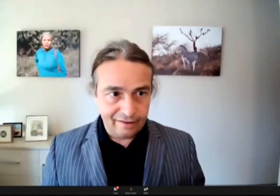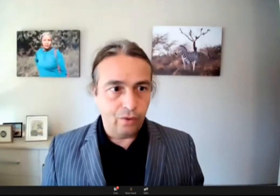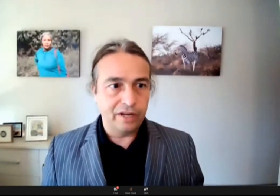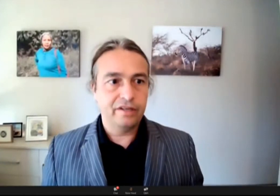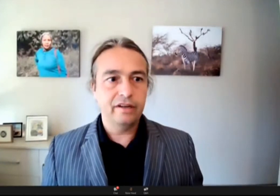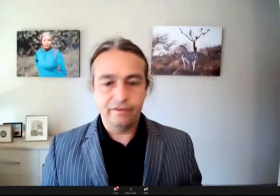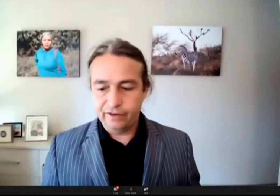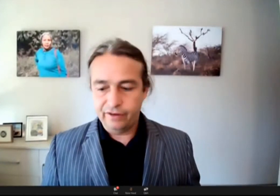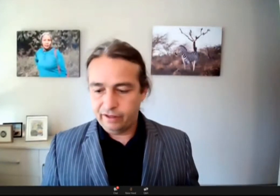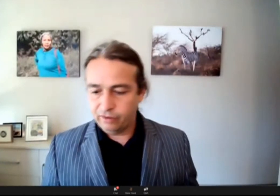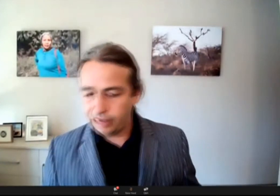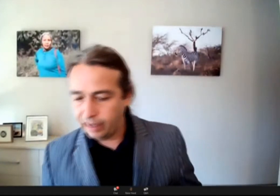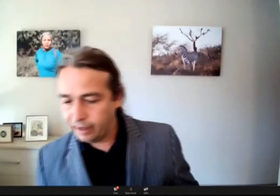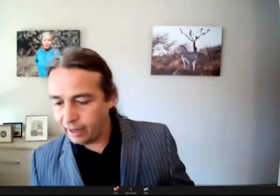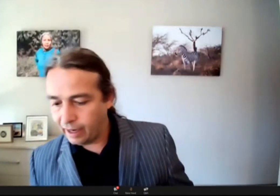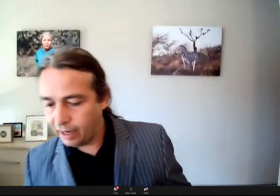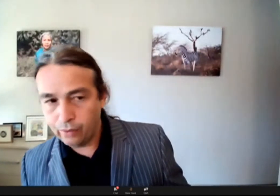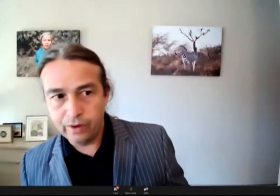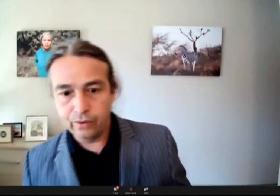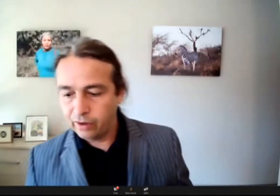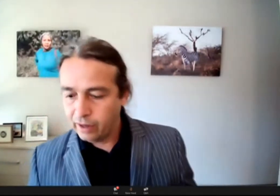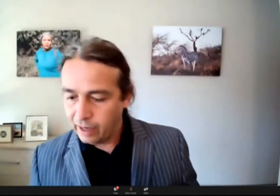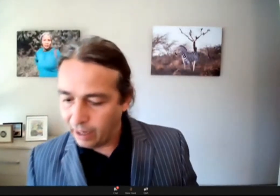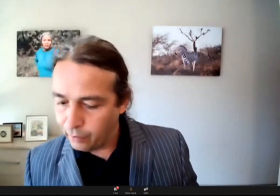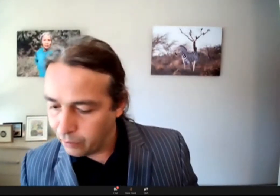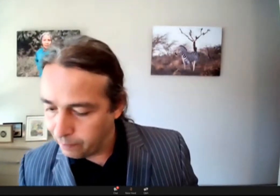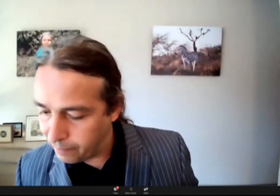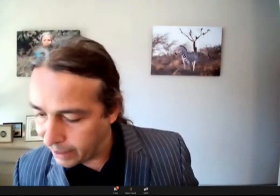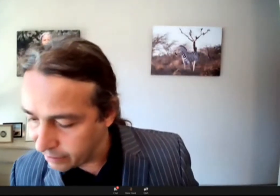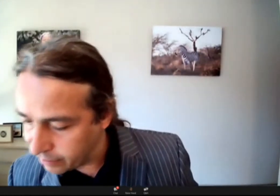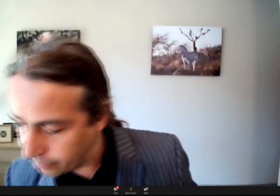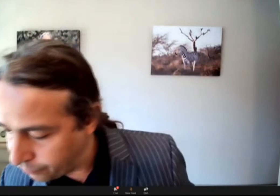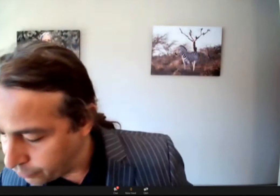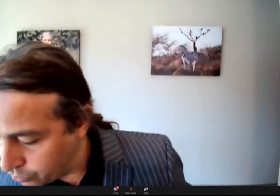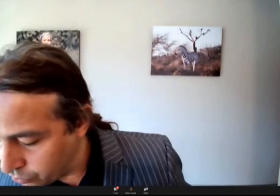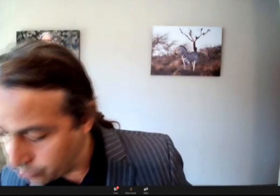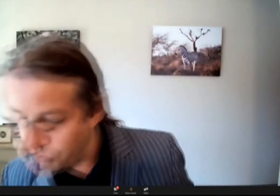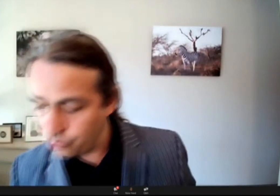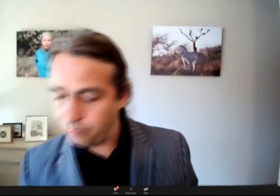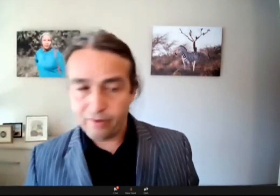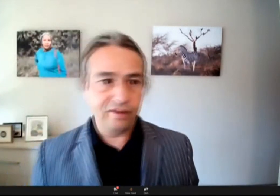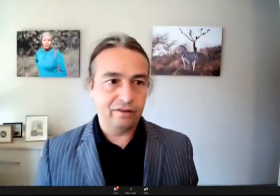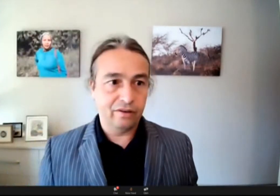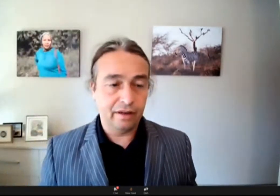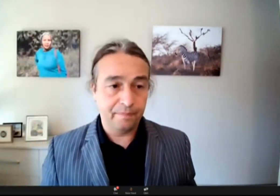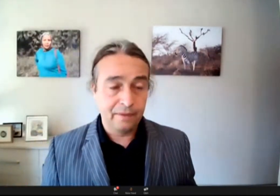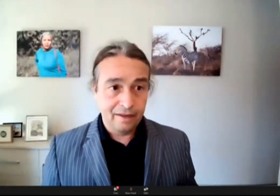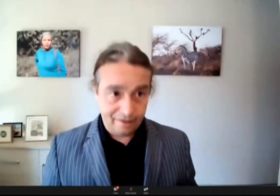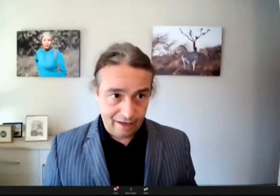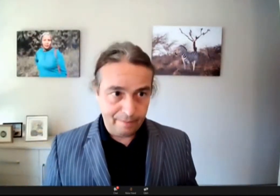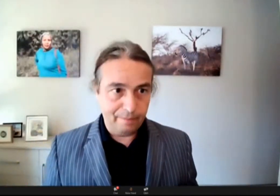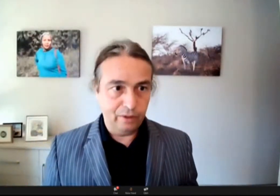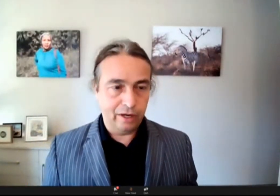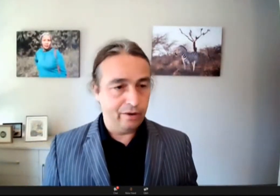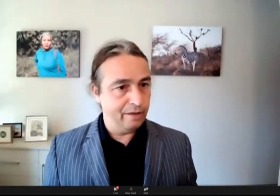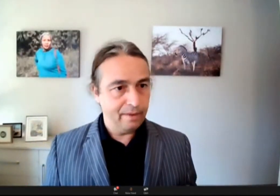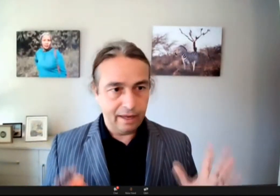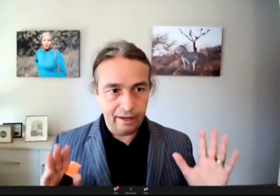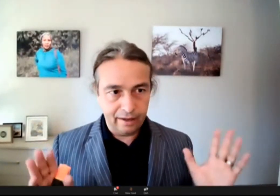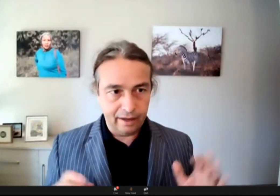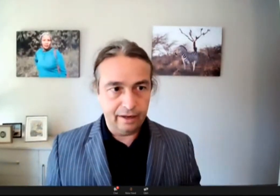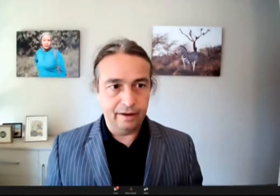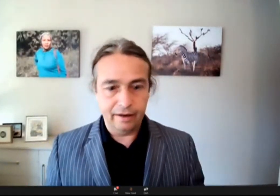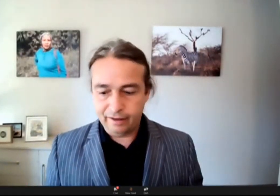The next question, if it is okay, I will pass to Professor Salim